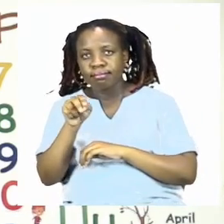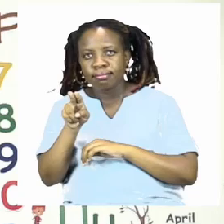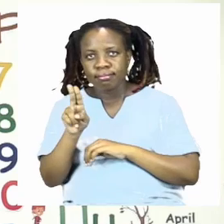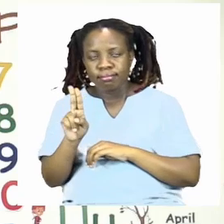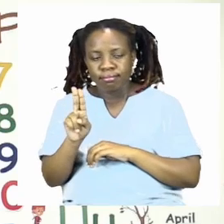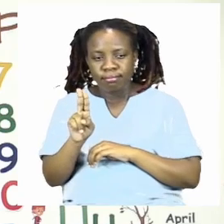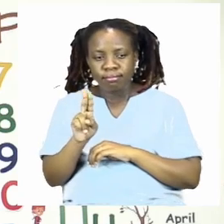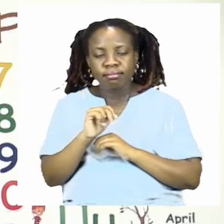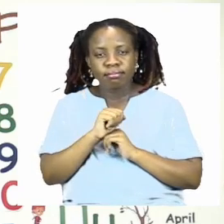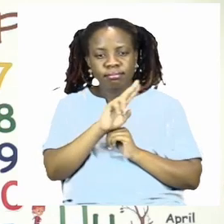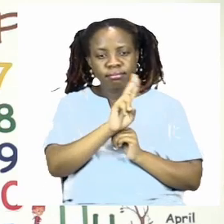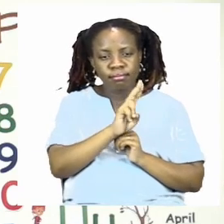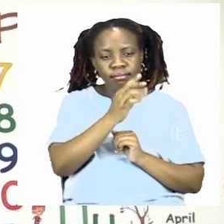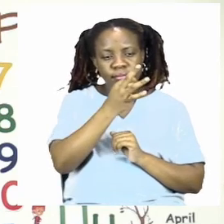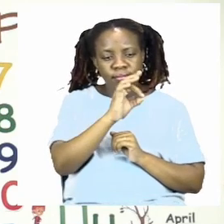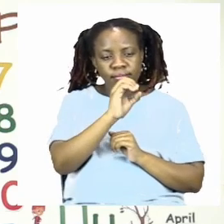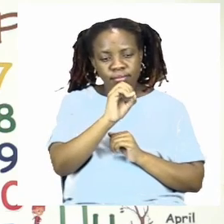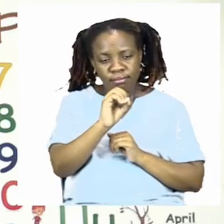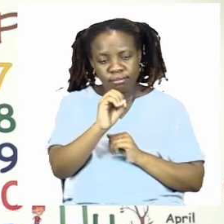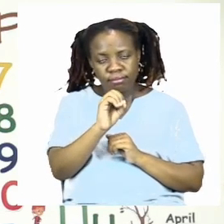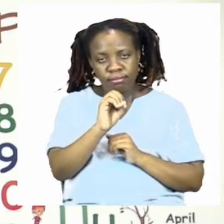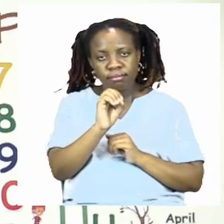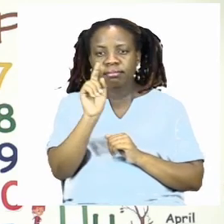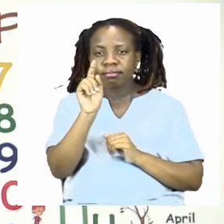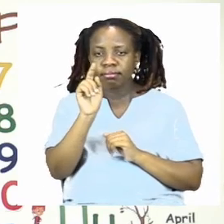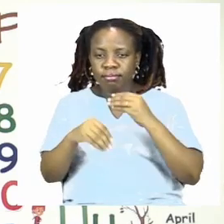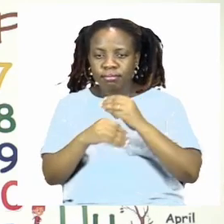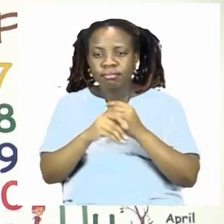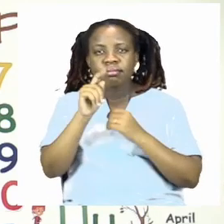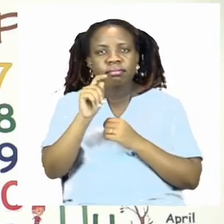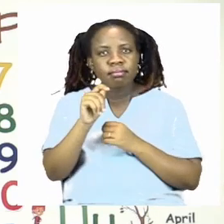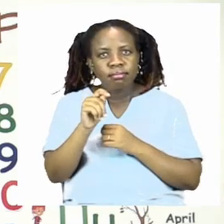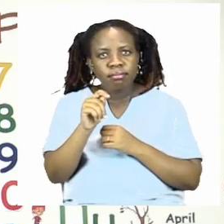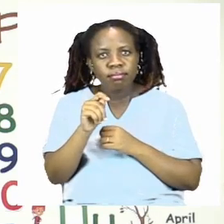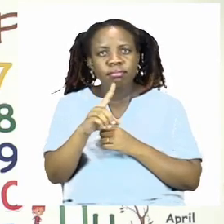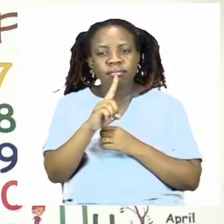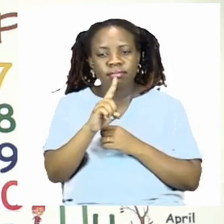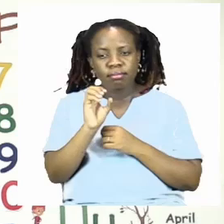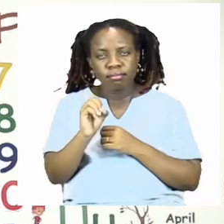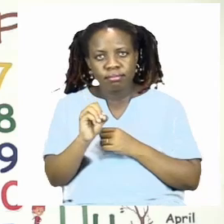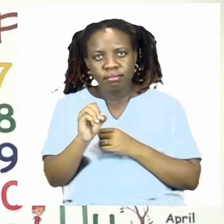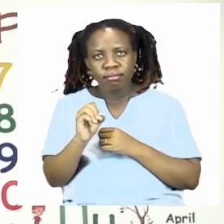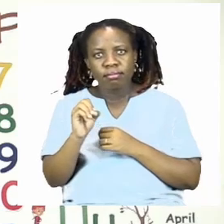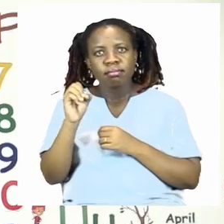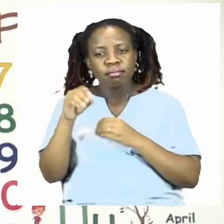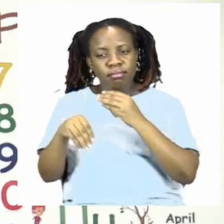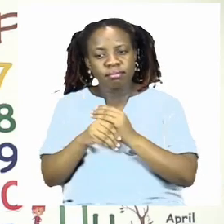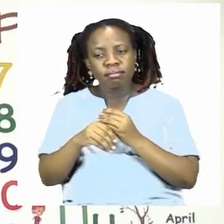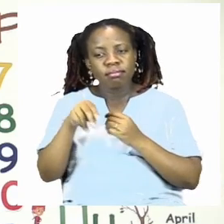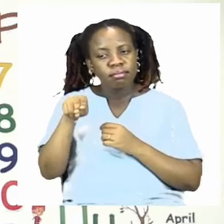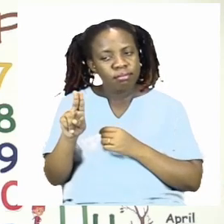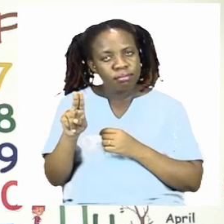is 900, our tens is 10, and our units is